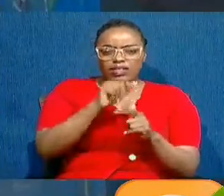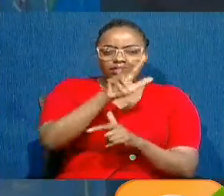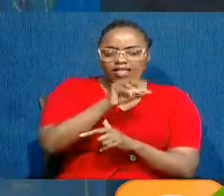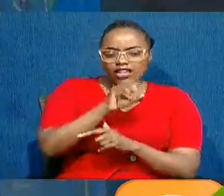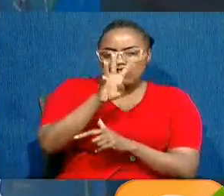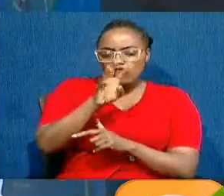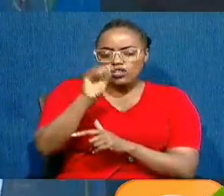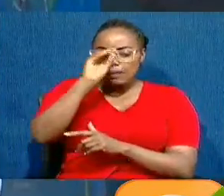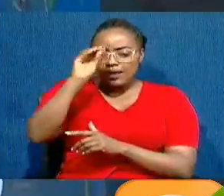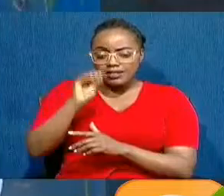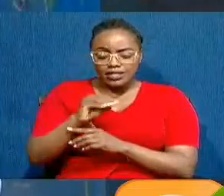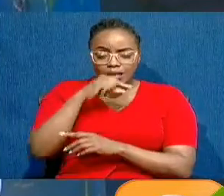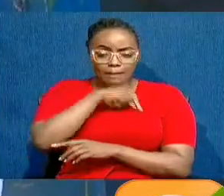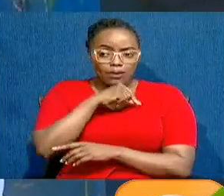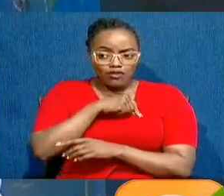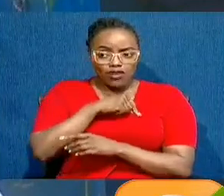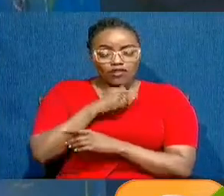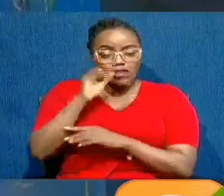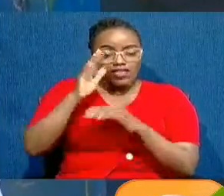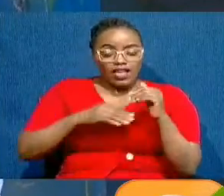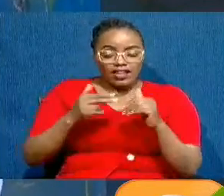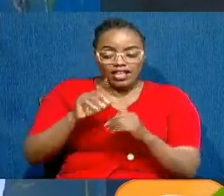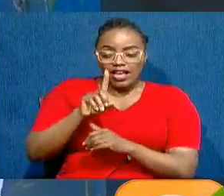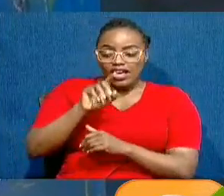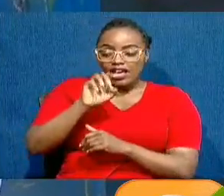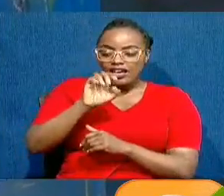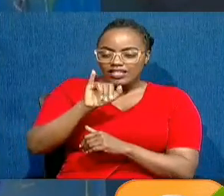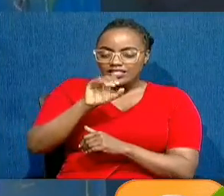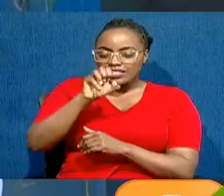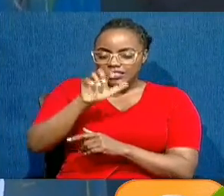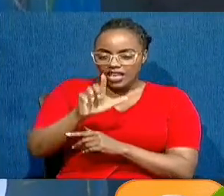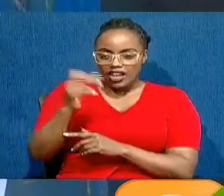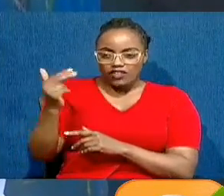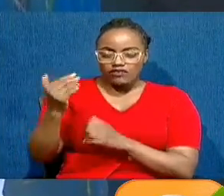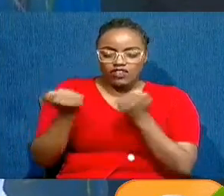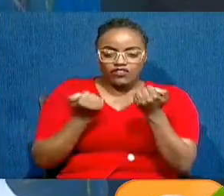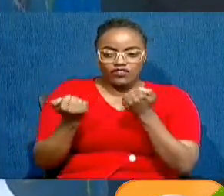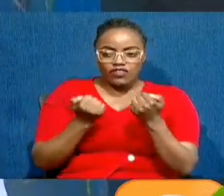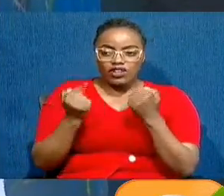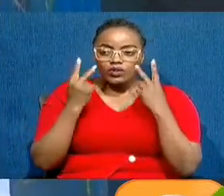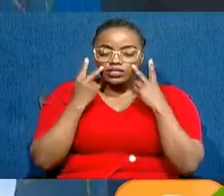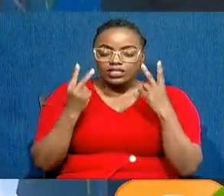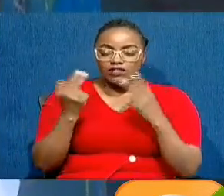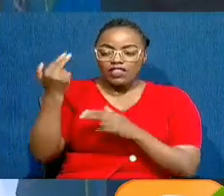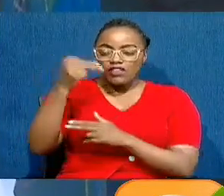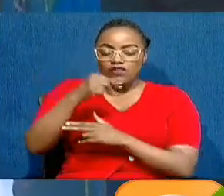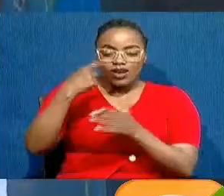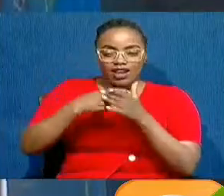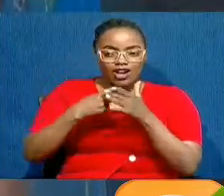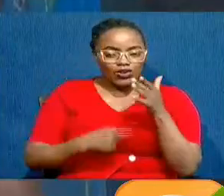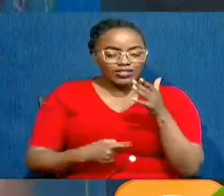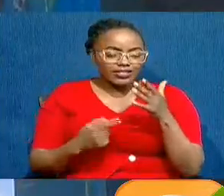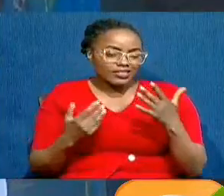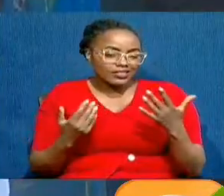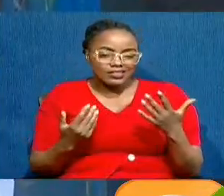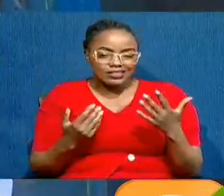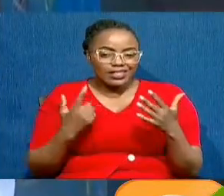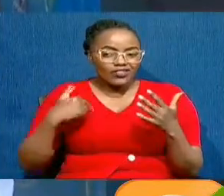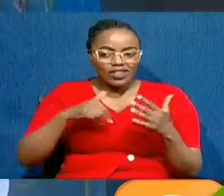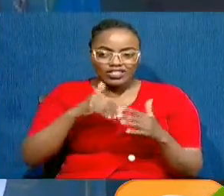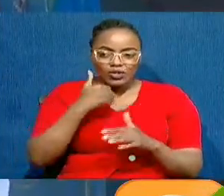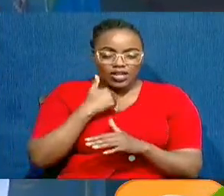more than what they're doing on their diesel vehicles. As you can see, what's happening with fuel prices, and we've